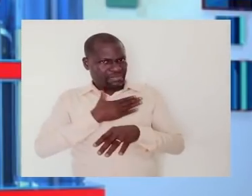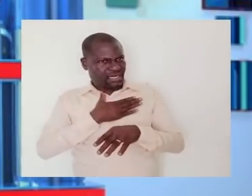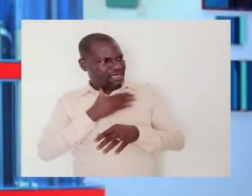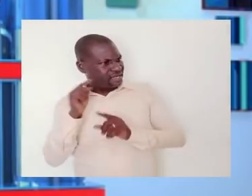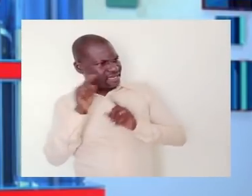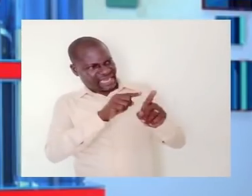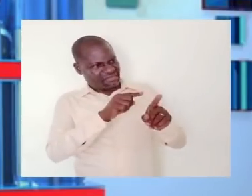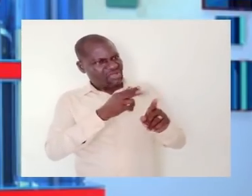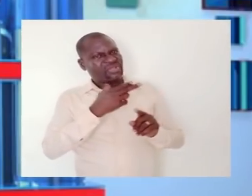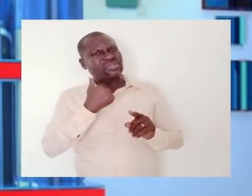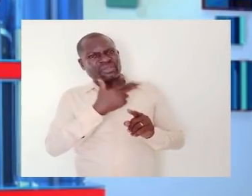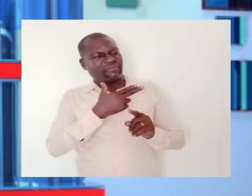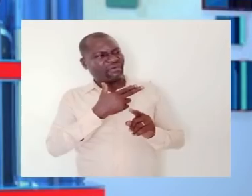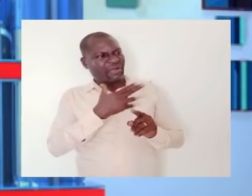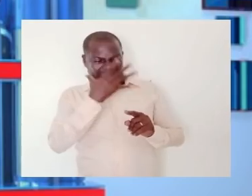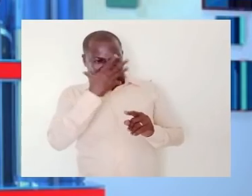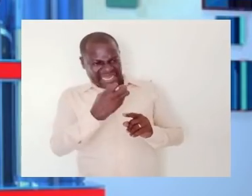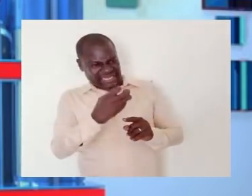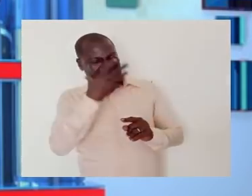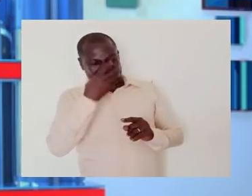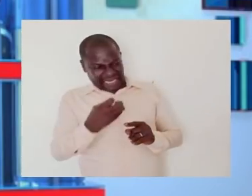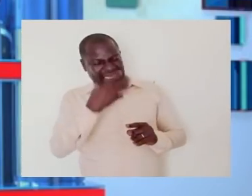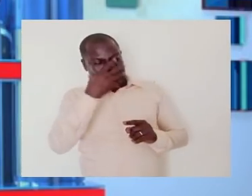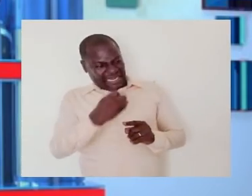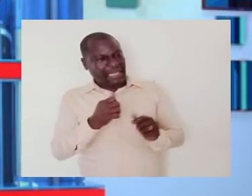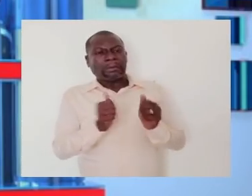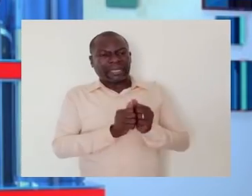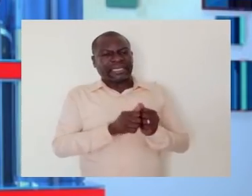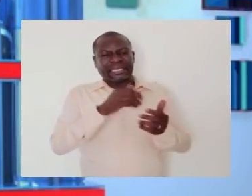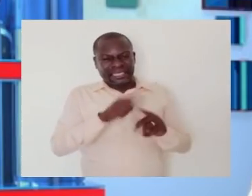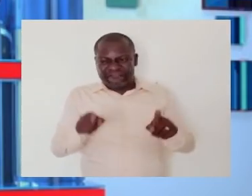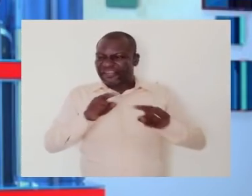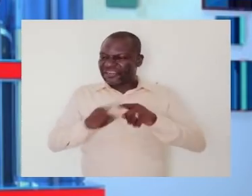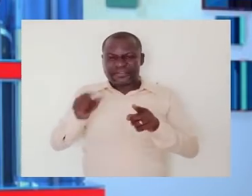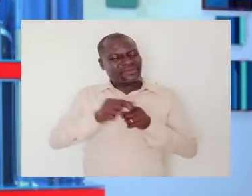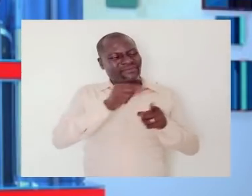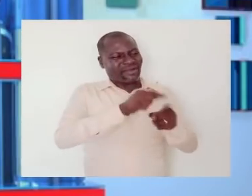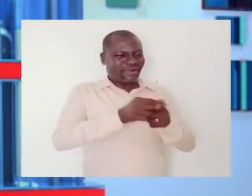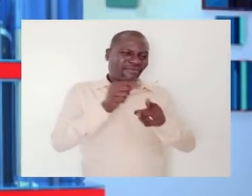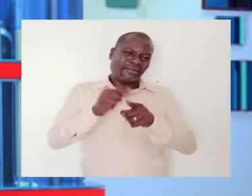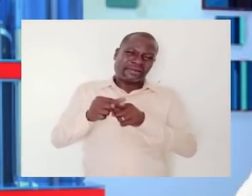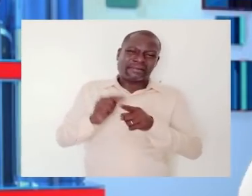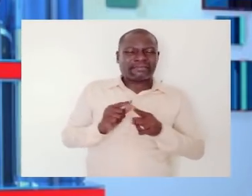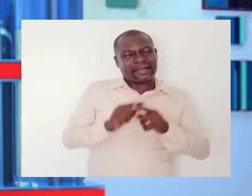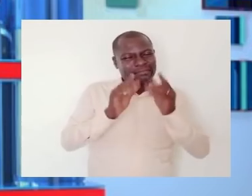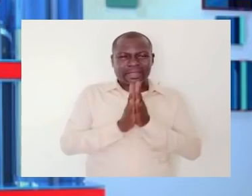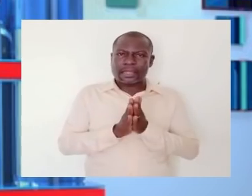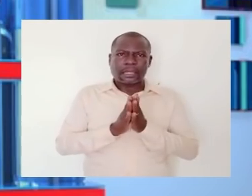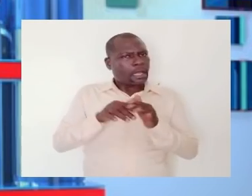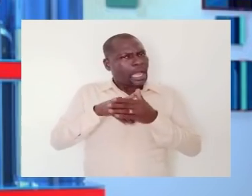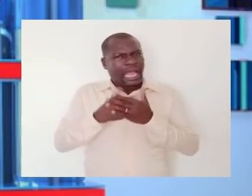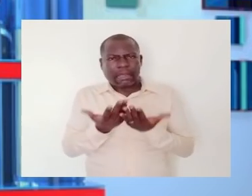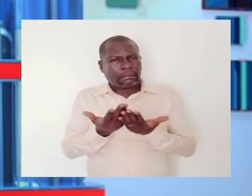me ba, osofu wa semi mfa osuru meko, osuru kakaduro, ano osuru wisa, minsuwa guma